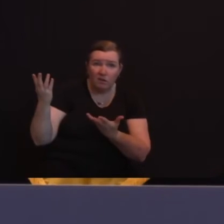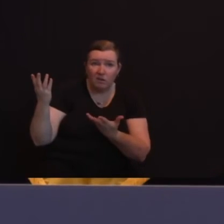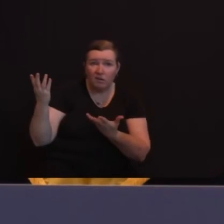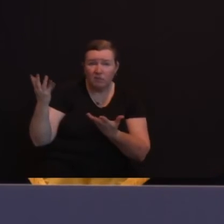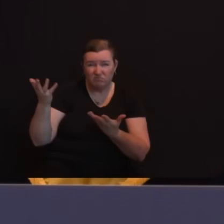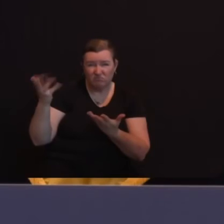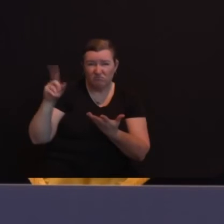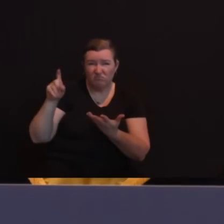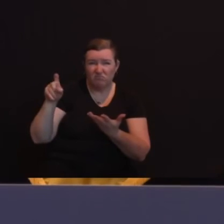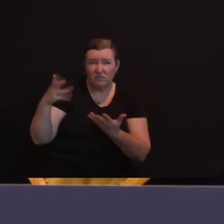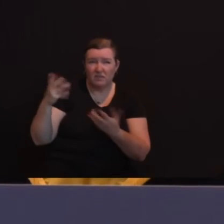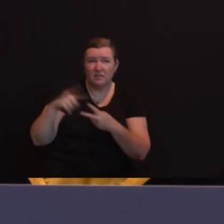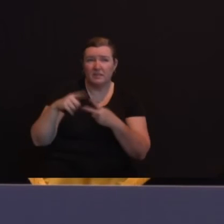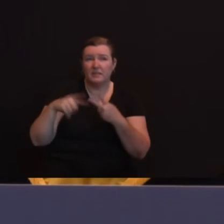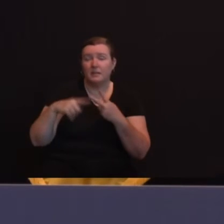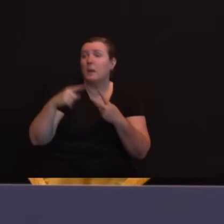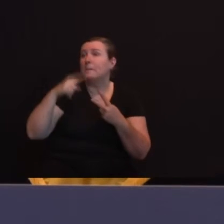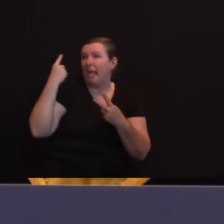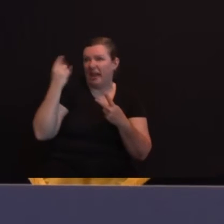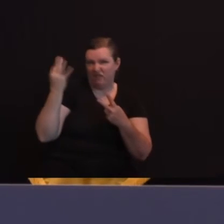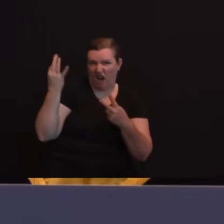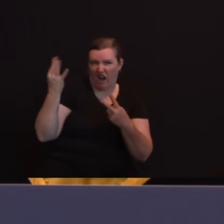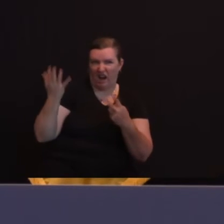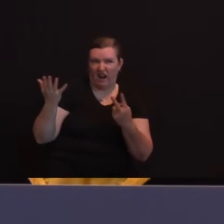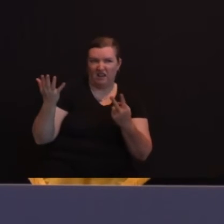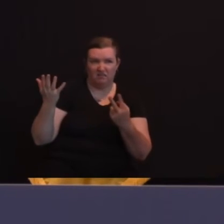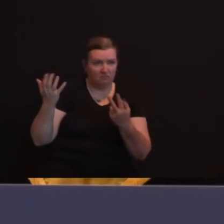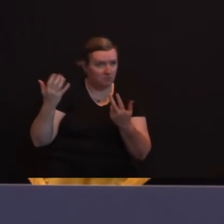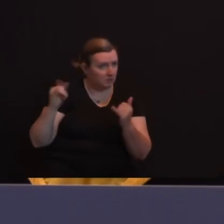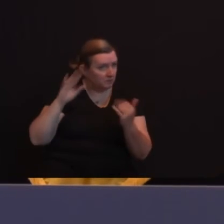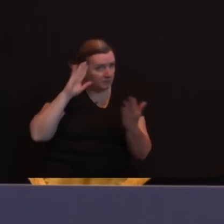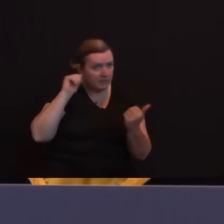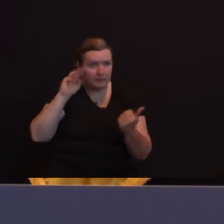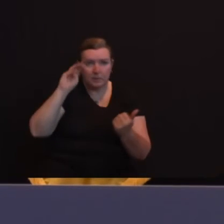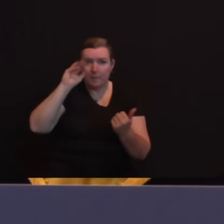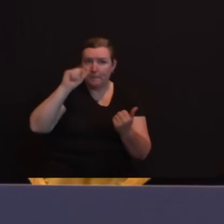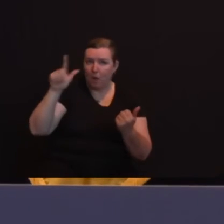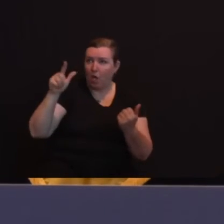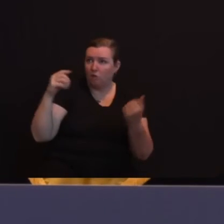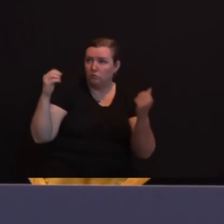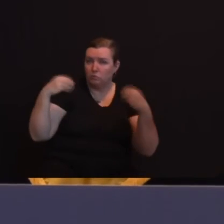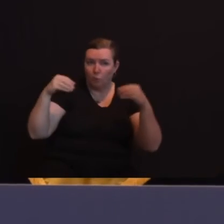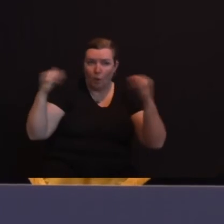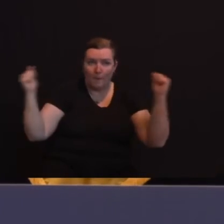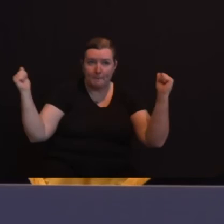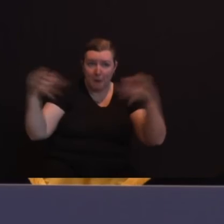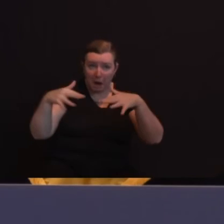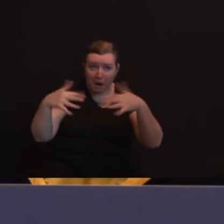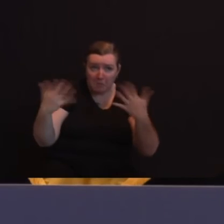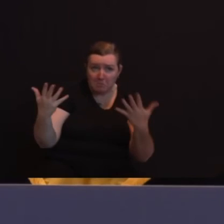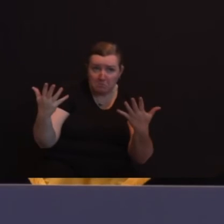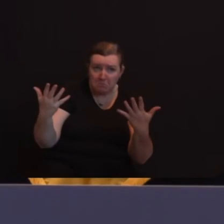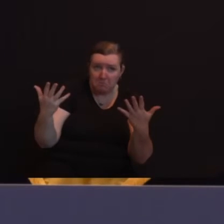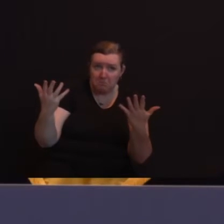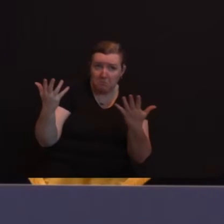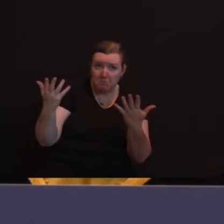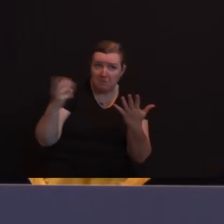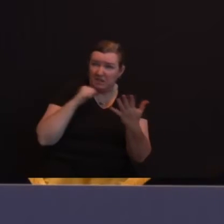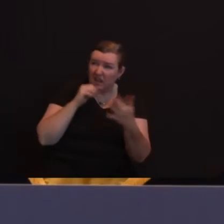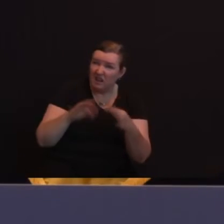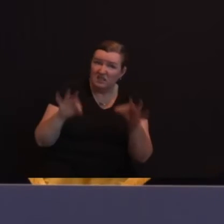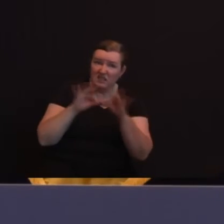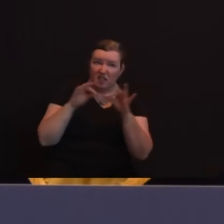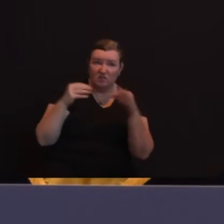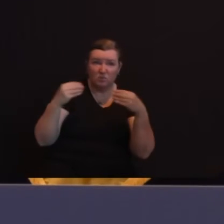expected to draw big crowds to malls and stores, is a 50% capacity limit on non-essential retail enough to prevent this from becoming a super